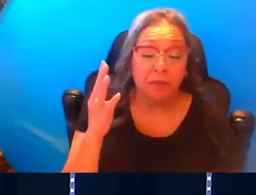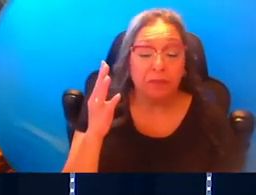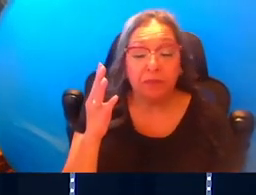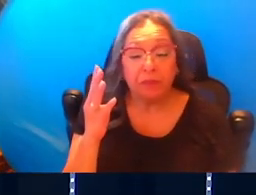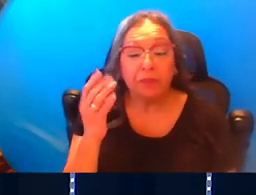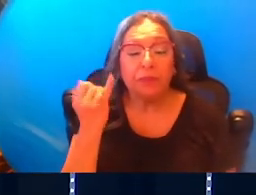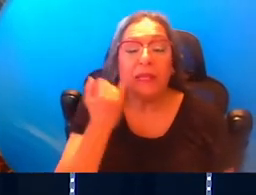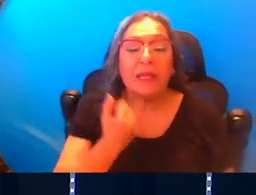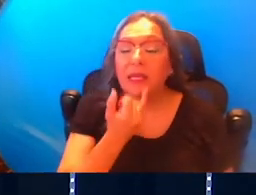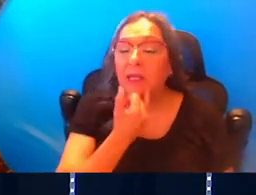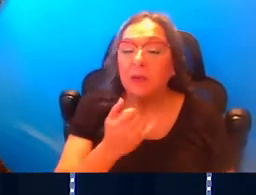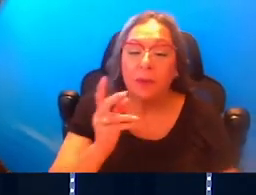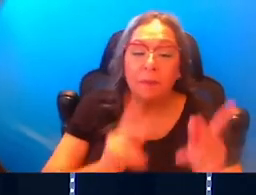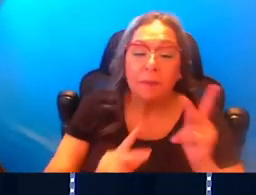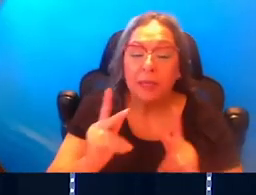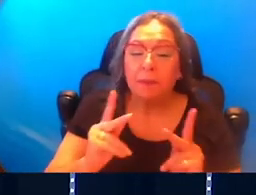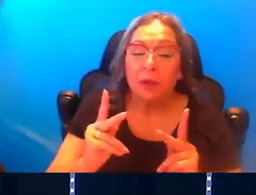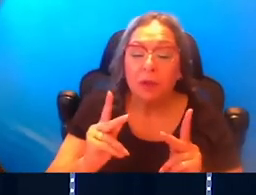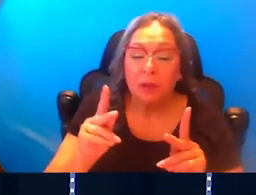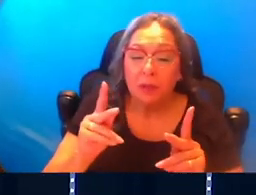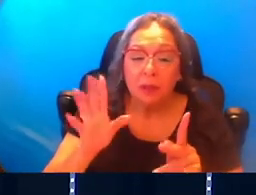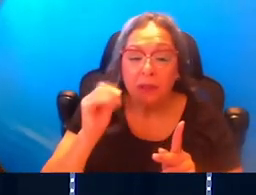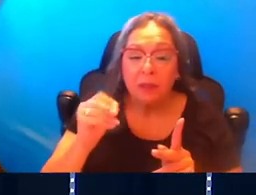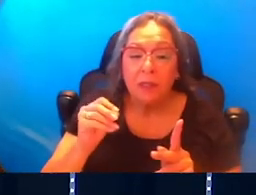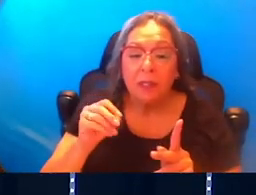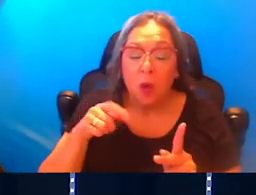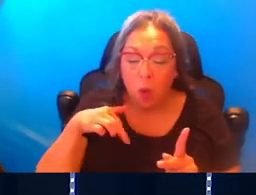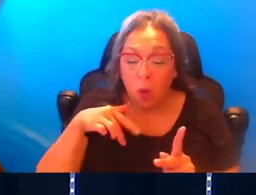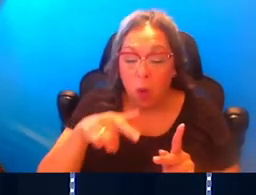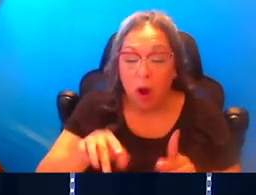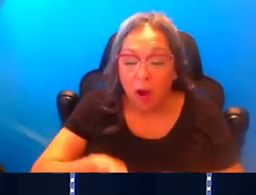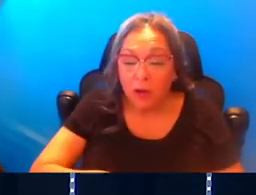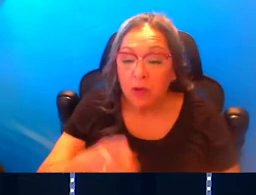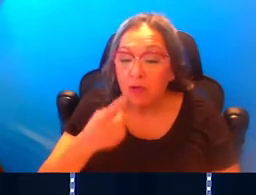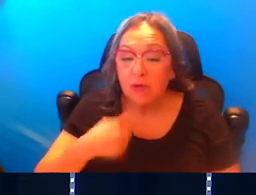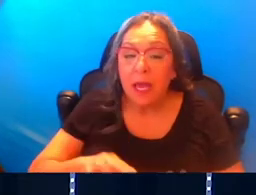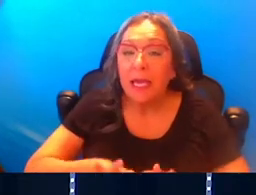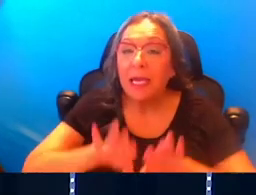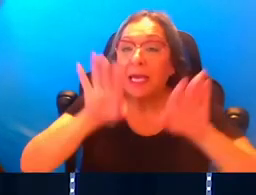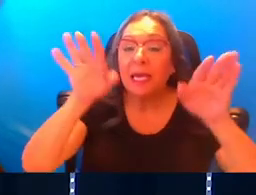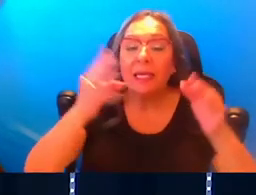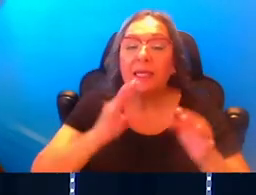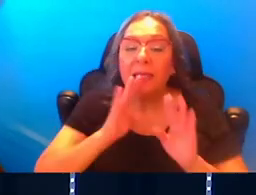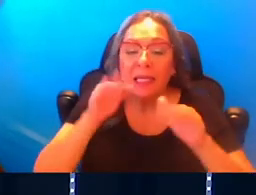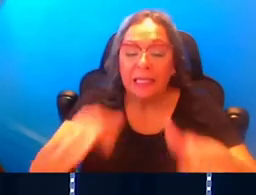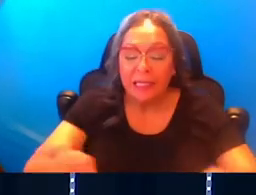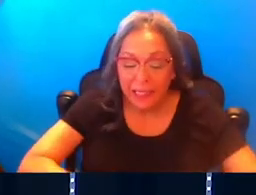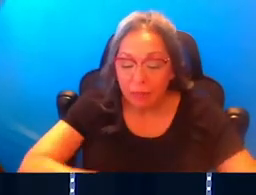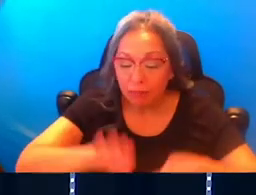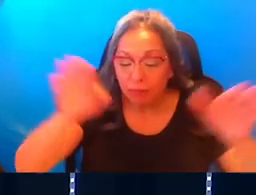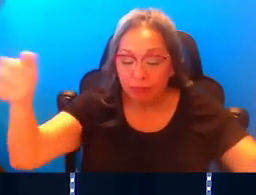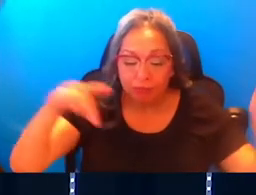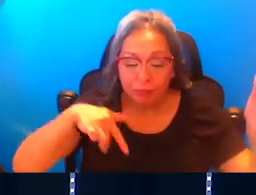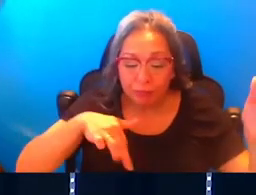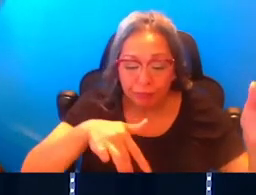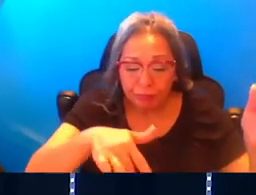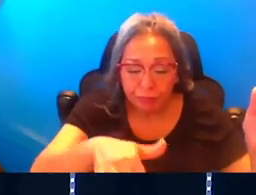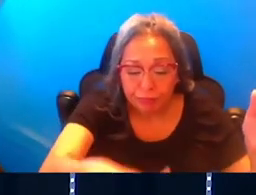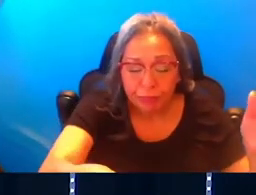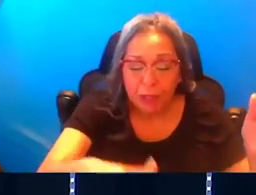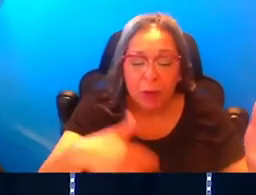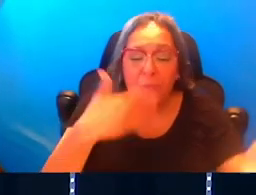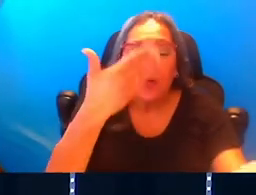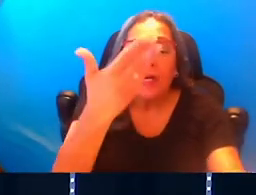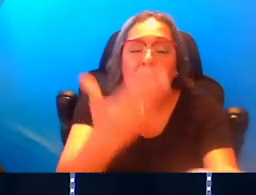and God parts the Red Sea, right? And like they walk through on dry land and then they're going to go to the land flowing with milk and honey. They get right up